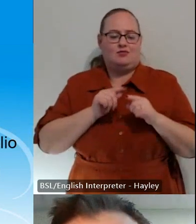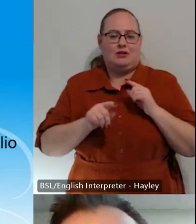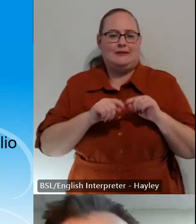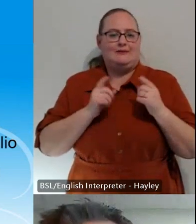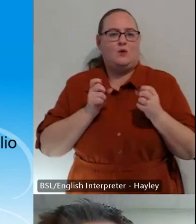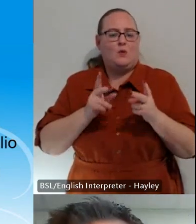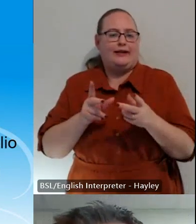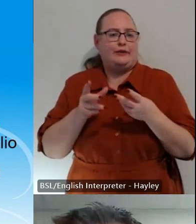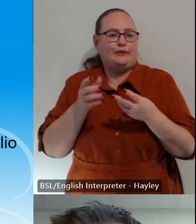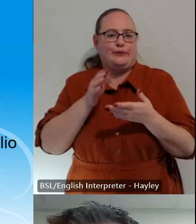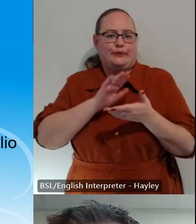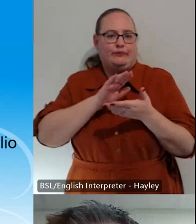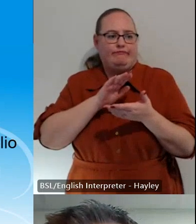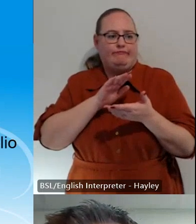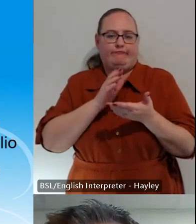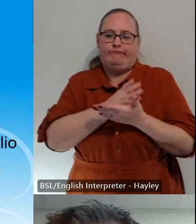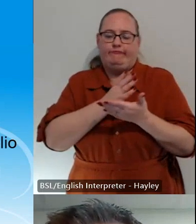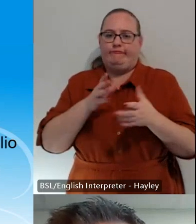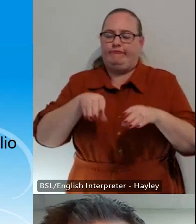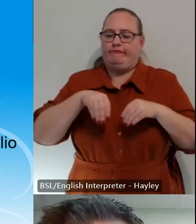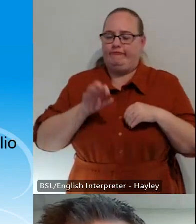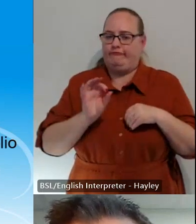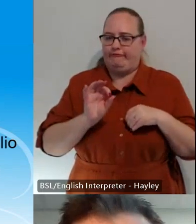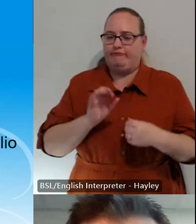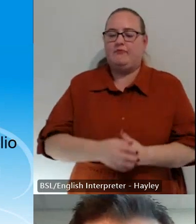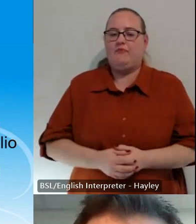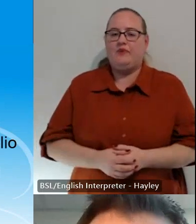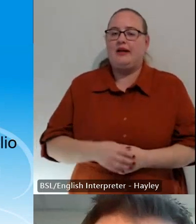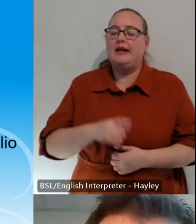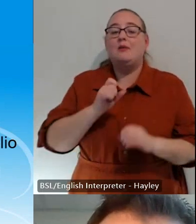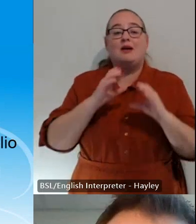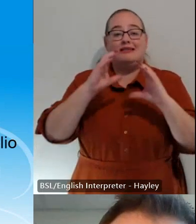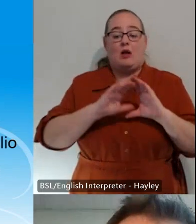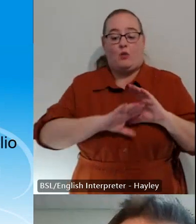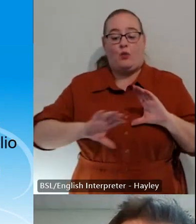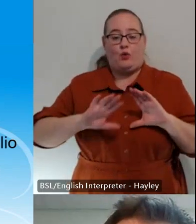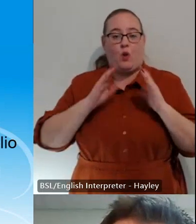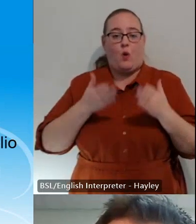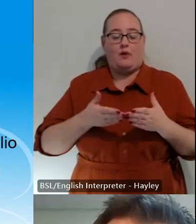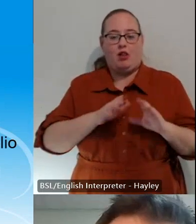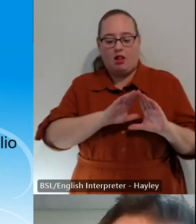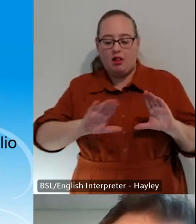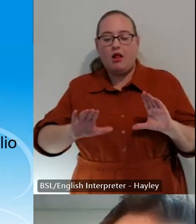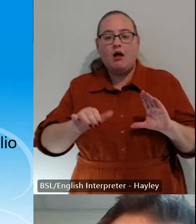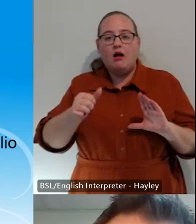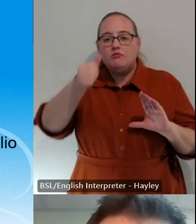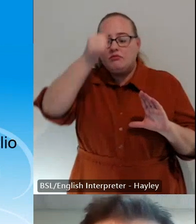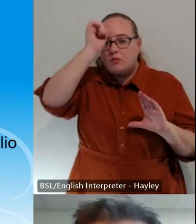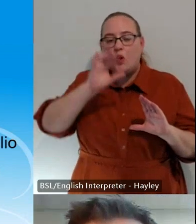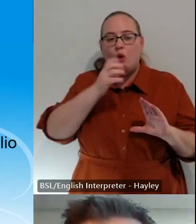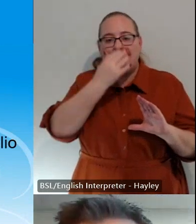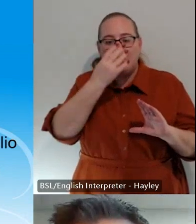this, despite knowing that the virus was on its way around the world, as we'd seen from the Southern Hemisphere. So we could have got rid of this myth of immunity